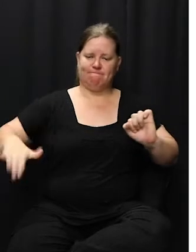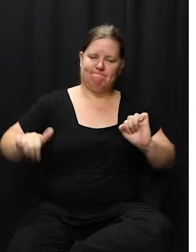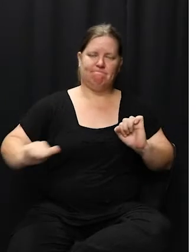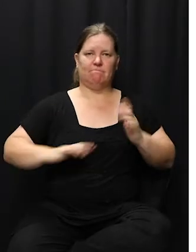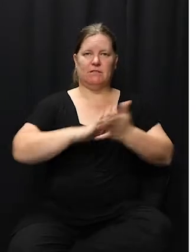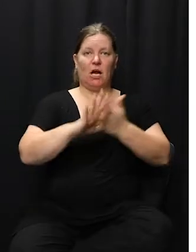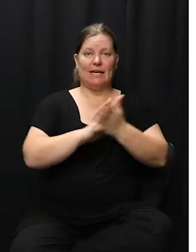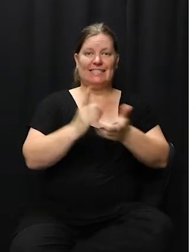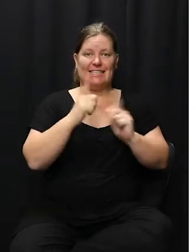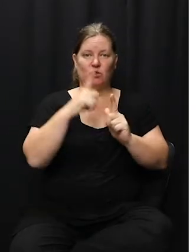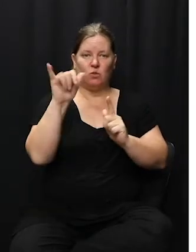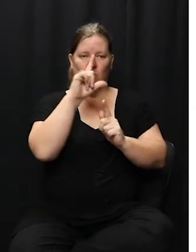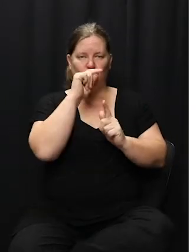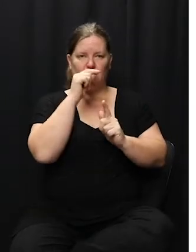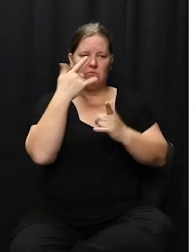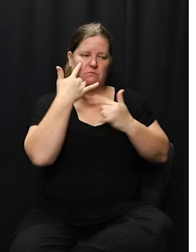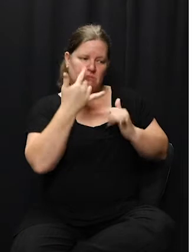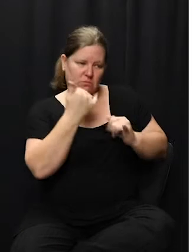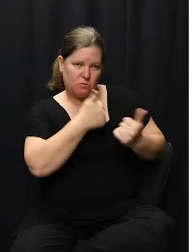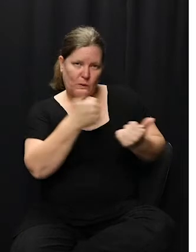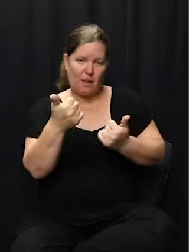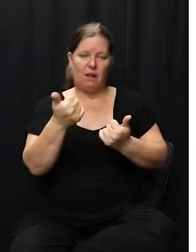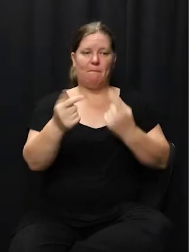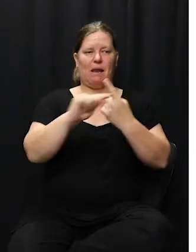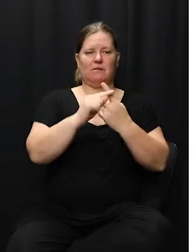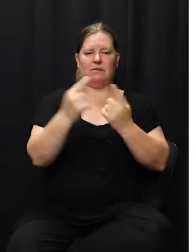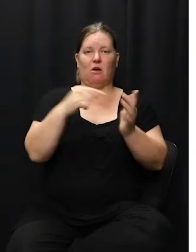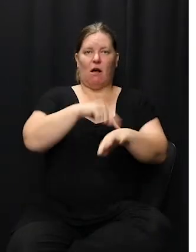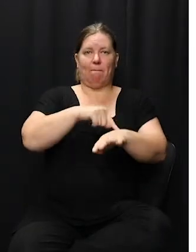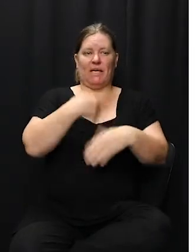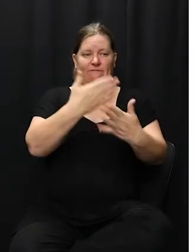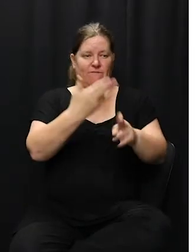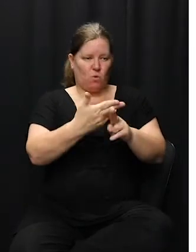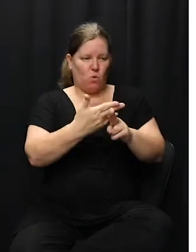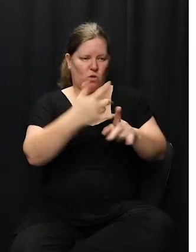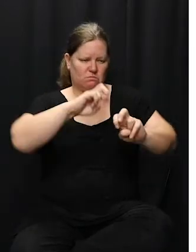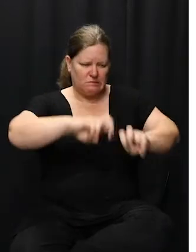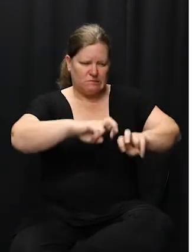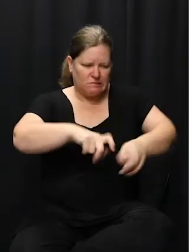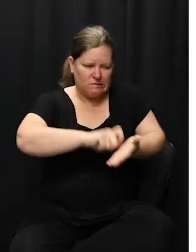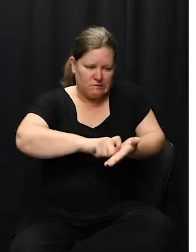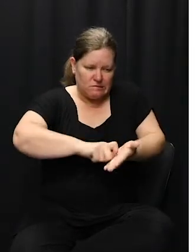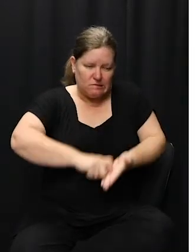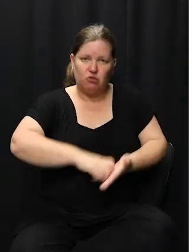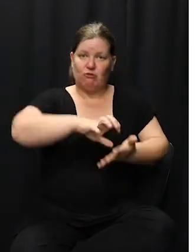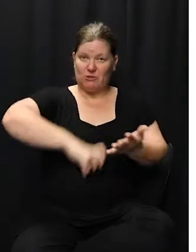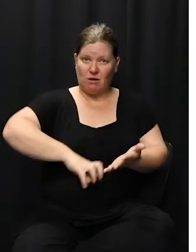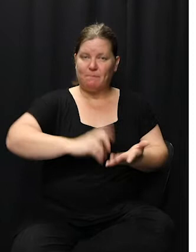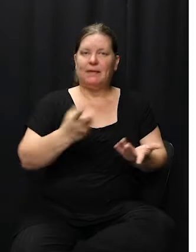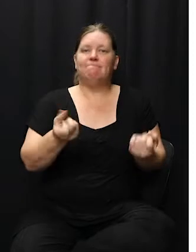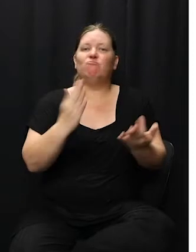assessor who could sign well, and the schools gave them time to do the analysis and transcribe it, but the reality is that's not